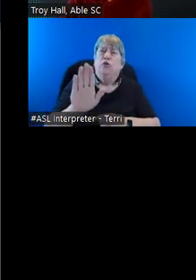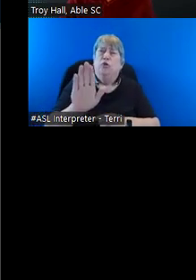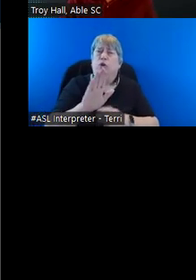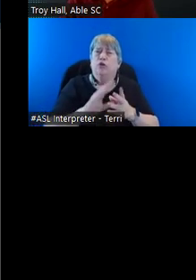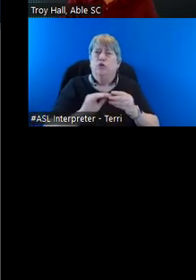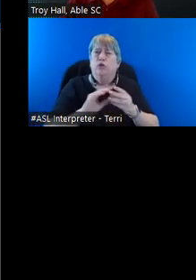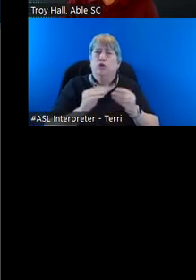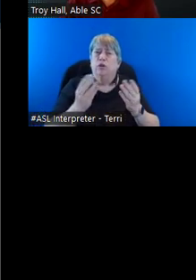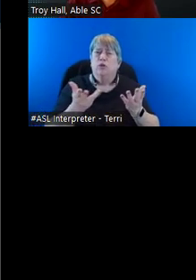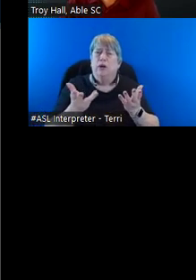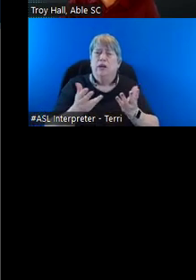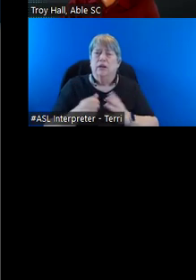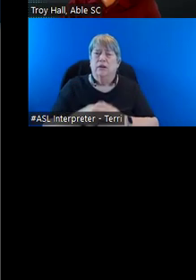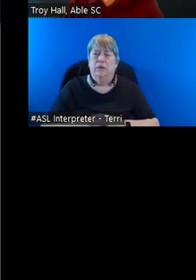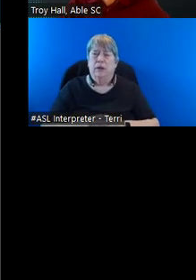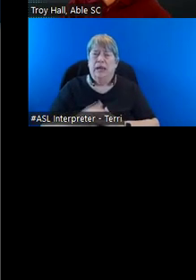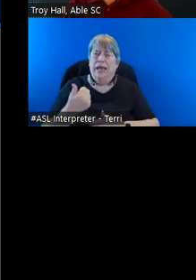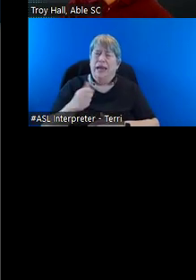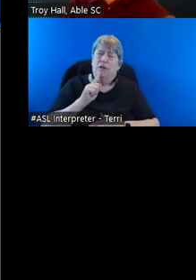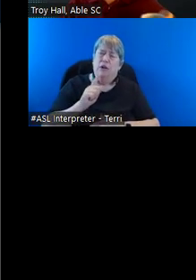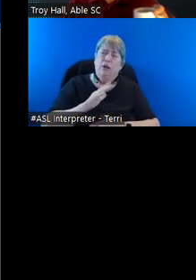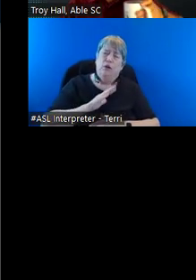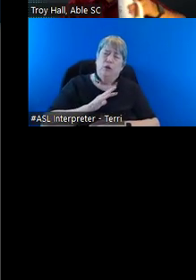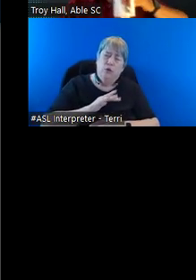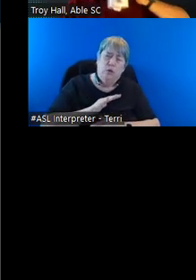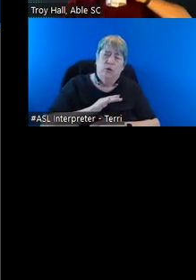Any cool successes about youth transition?